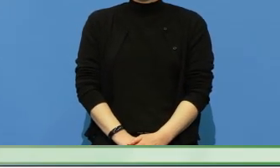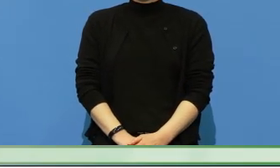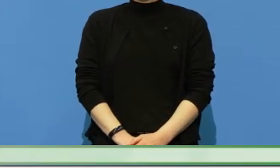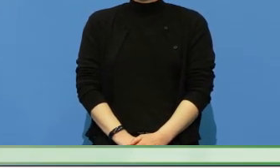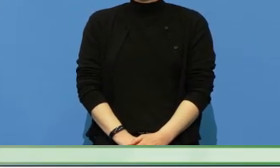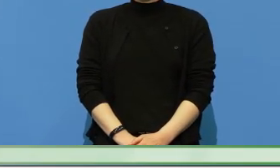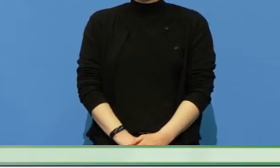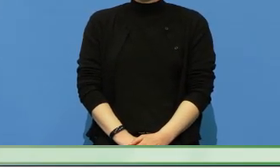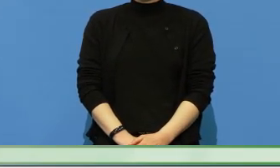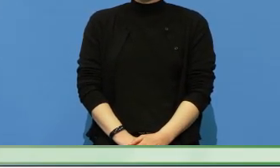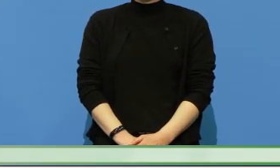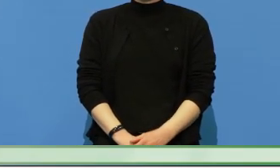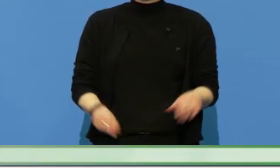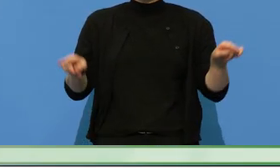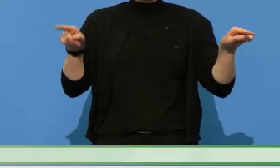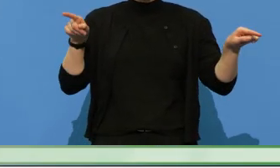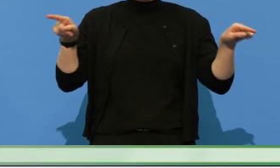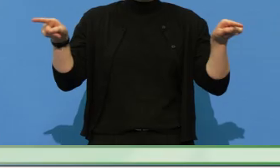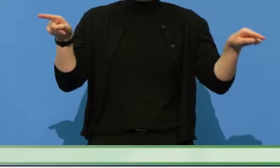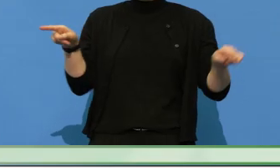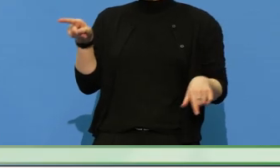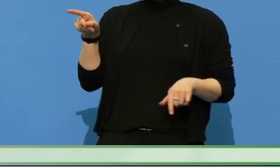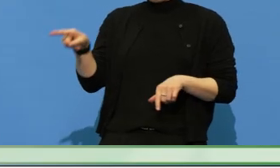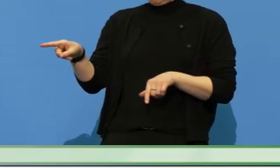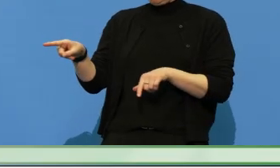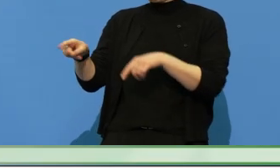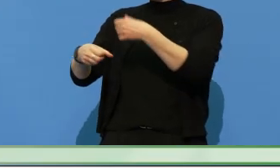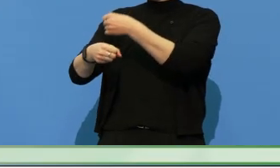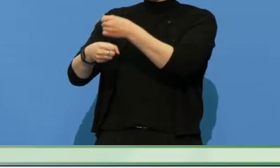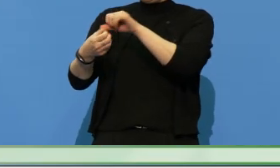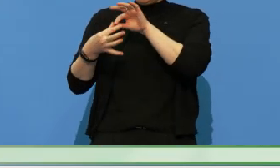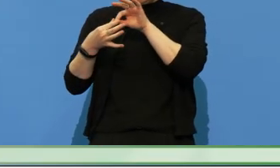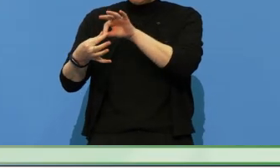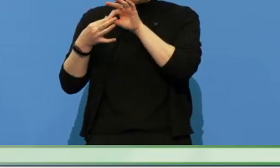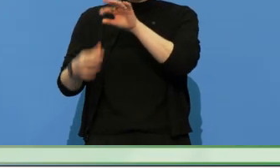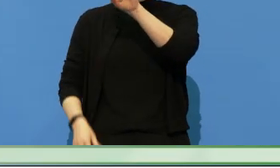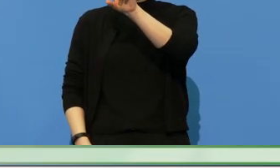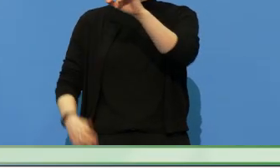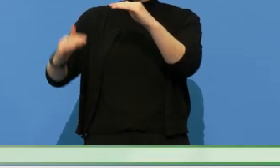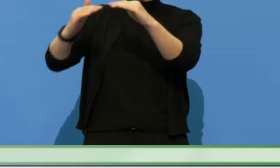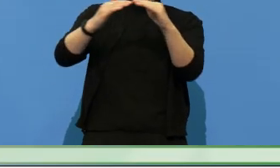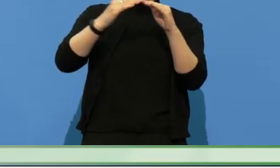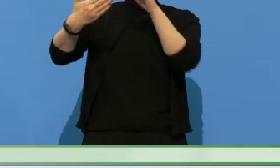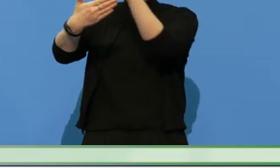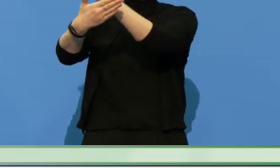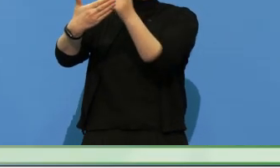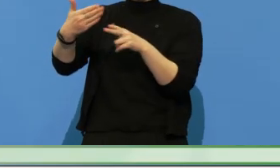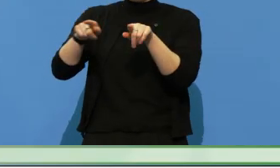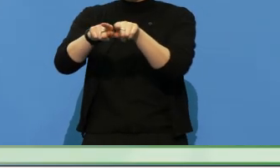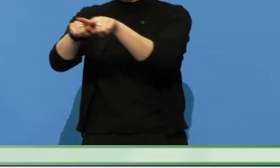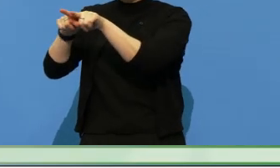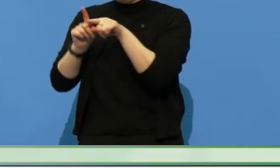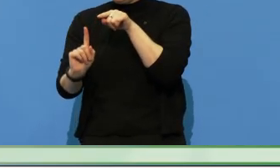Integracja Foundation is working directly with universal design standards and trying to educate and explain the universal